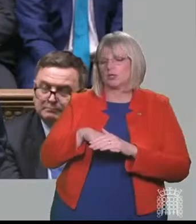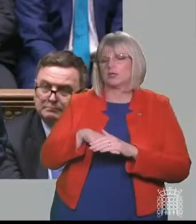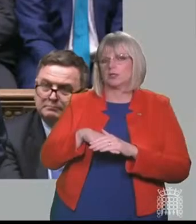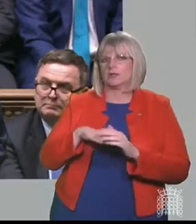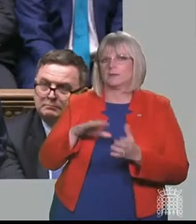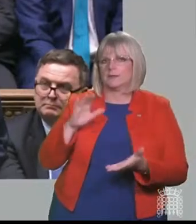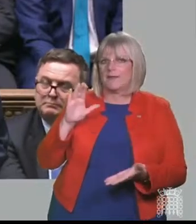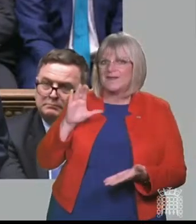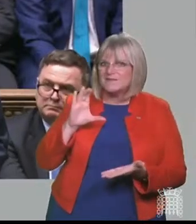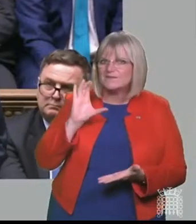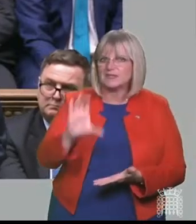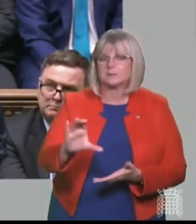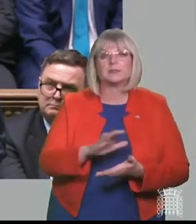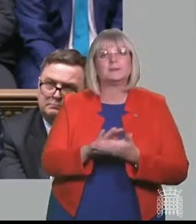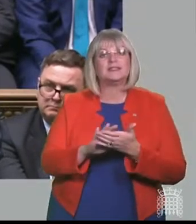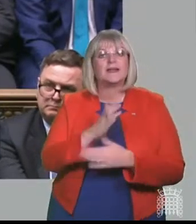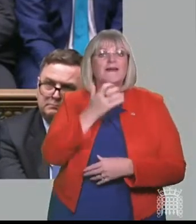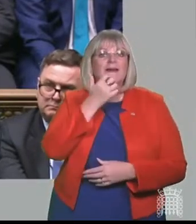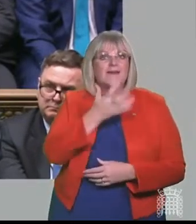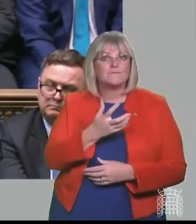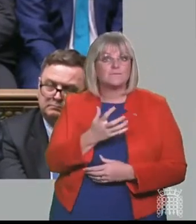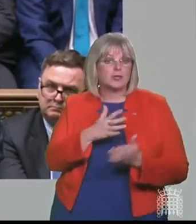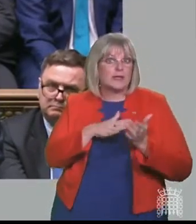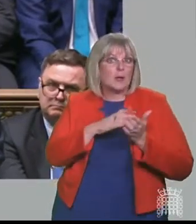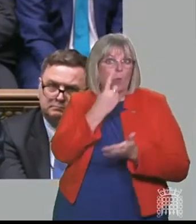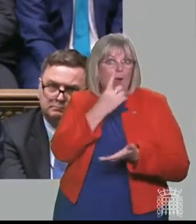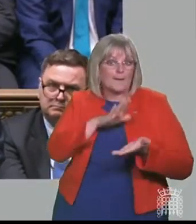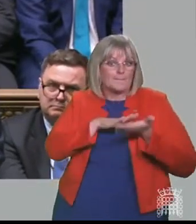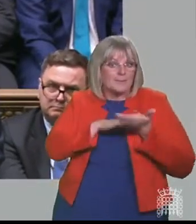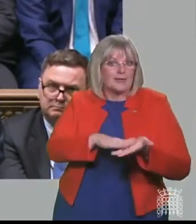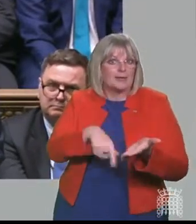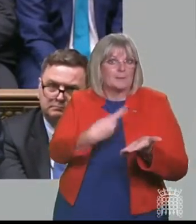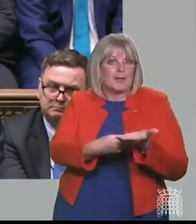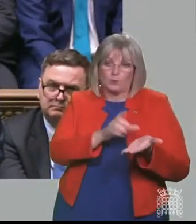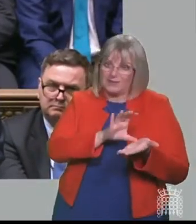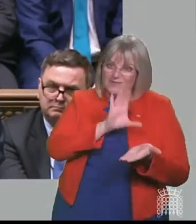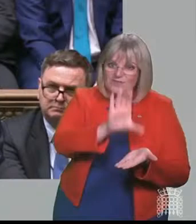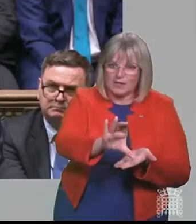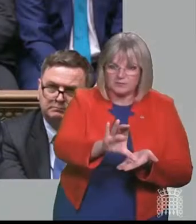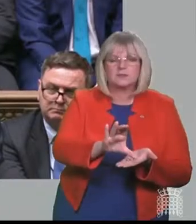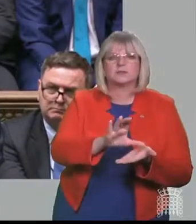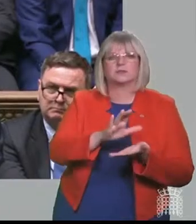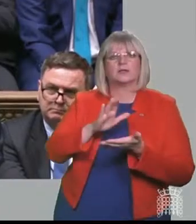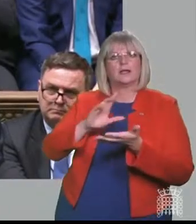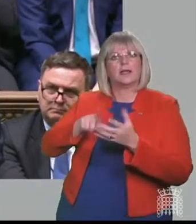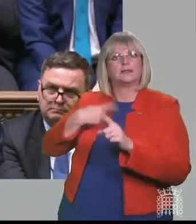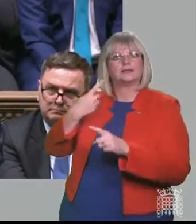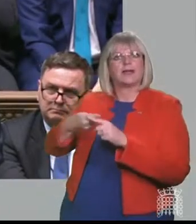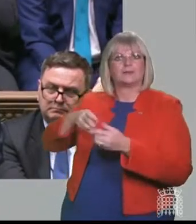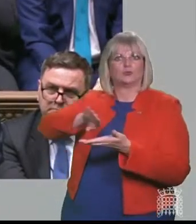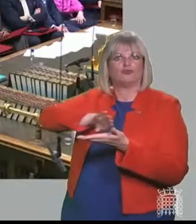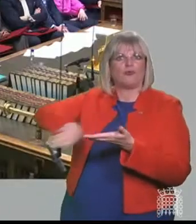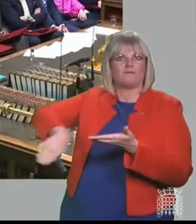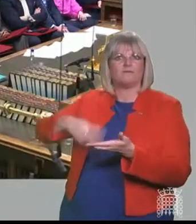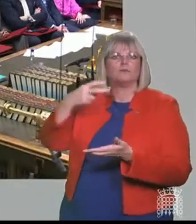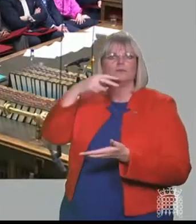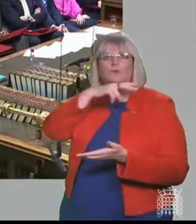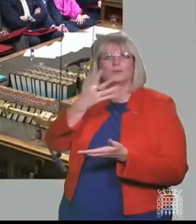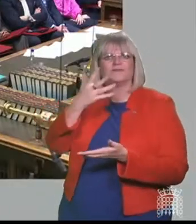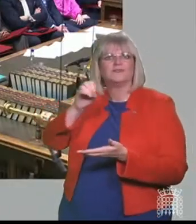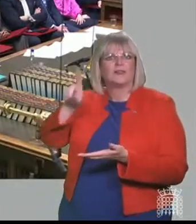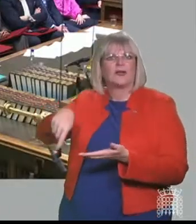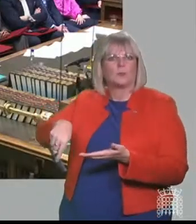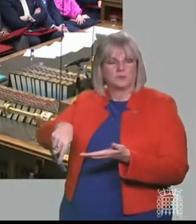company invests, they get £250,000 off their tax bill in the very same year.